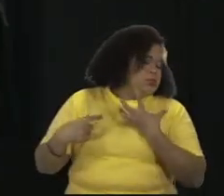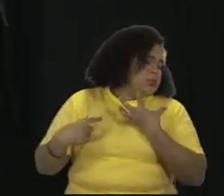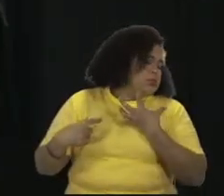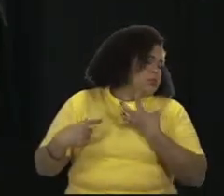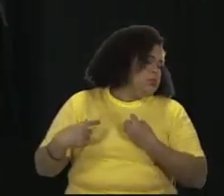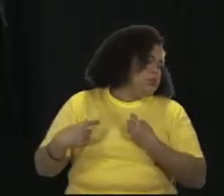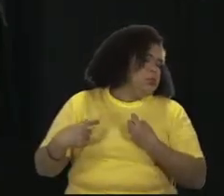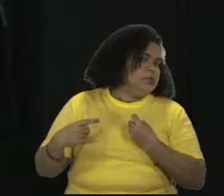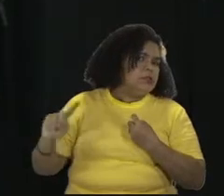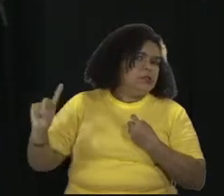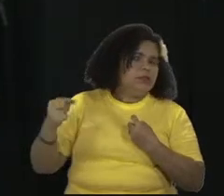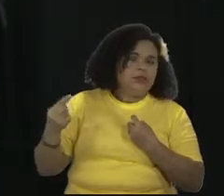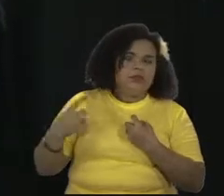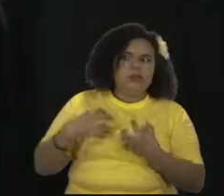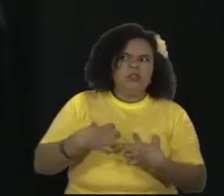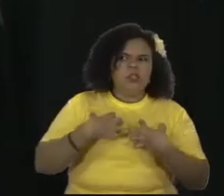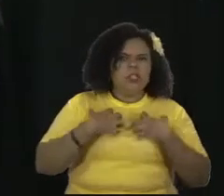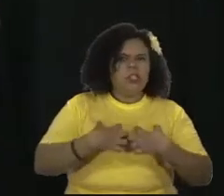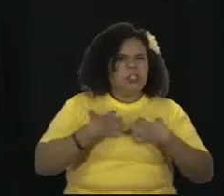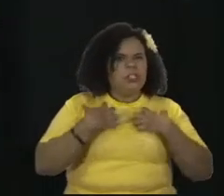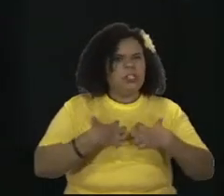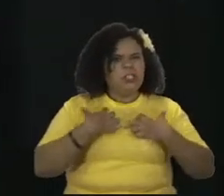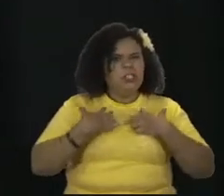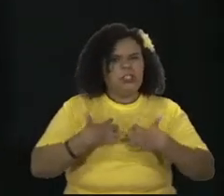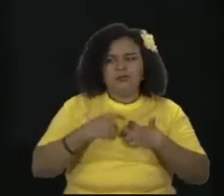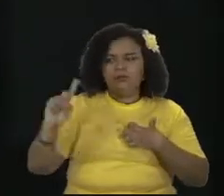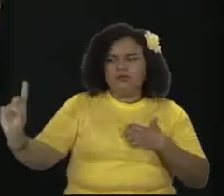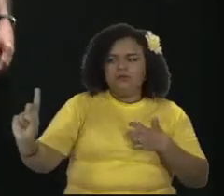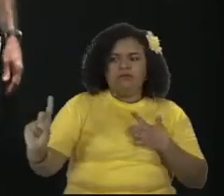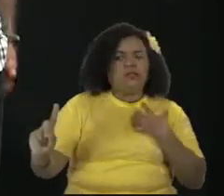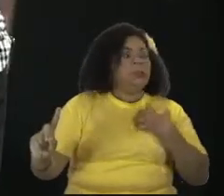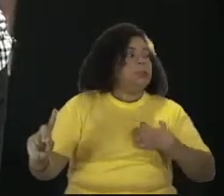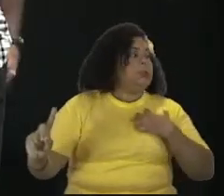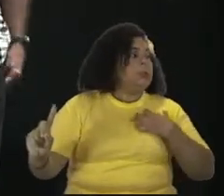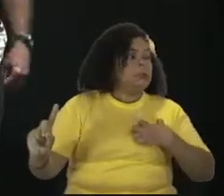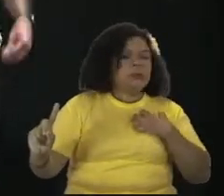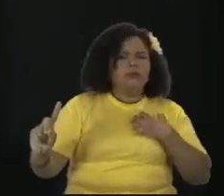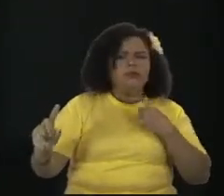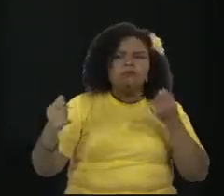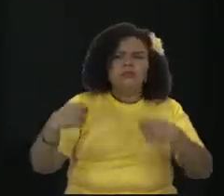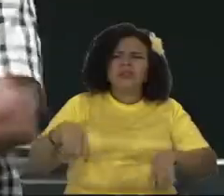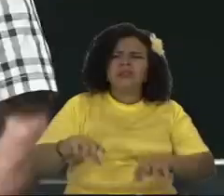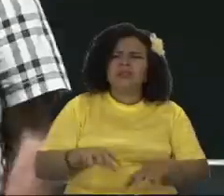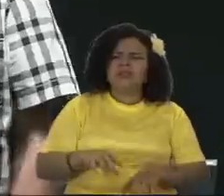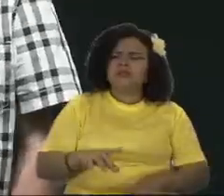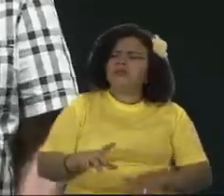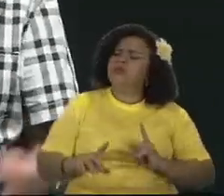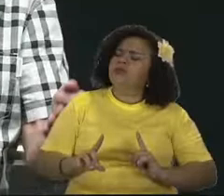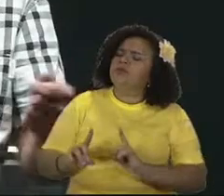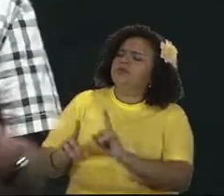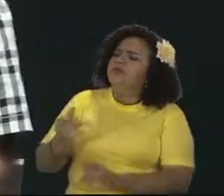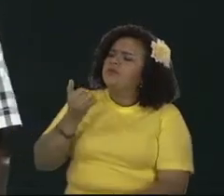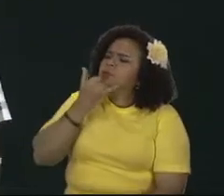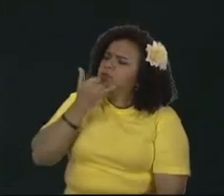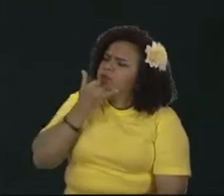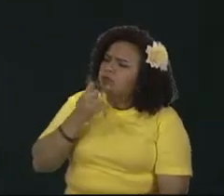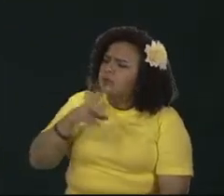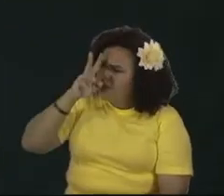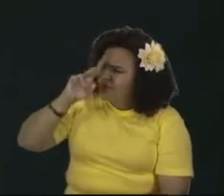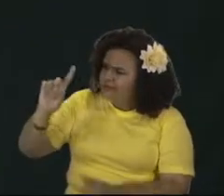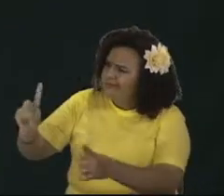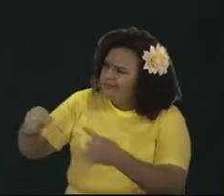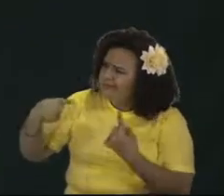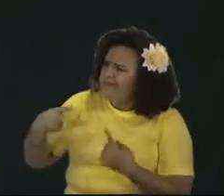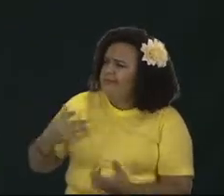forgive those. And the Bible says how to fix it. And then you go to your brother who made